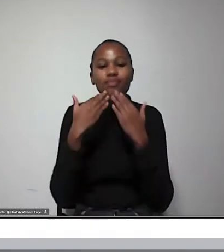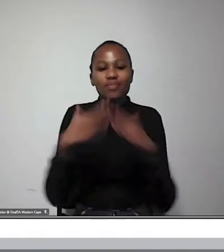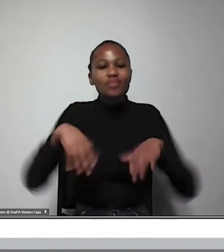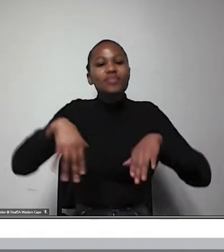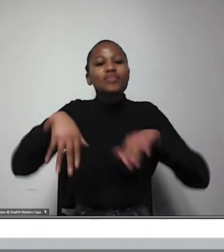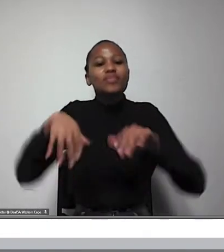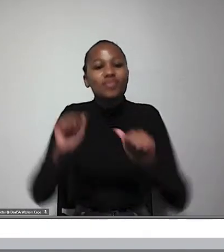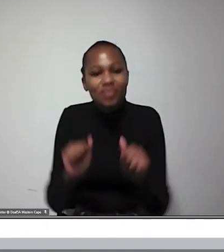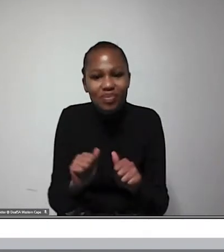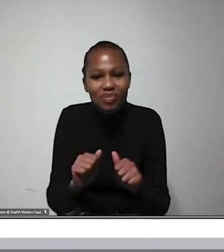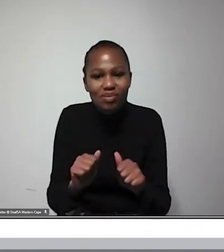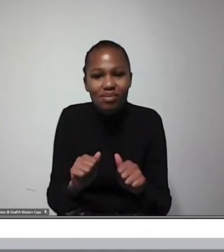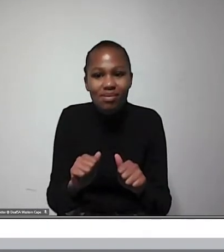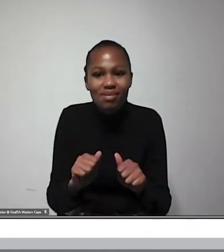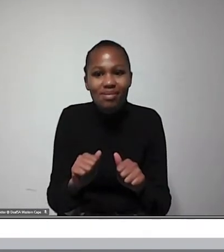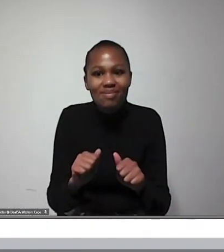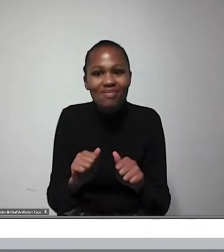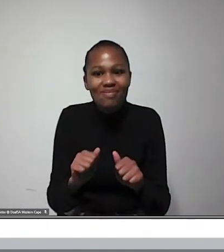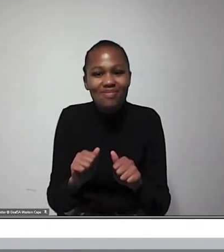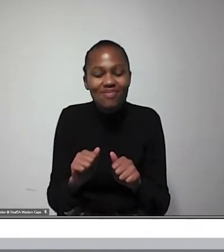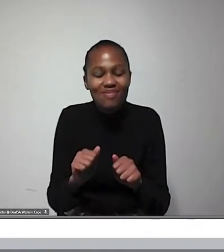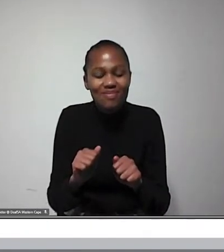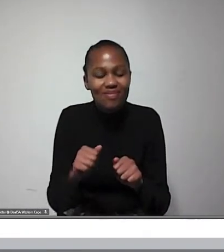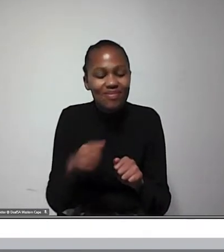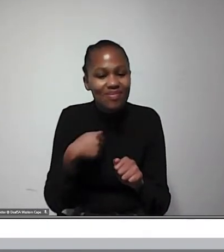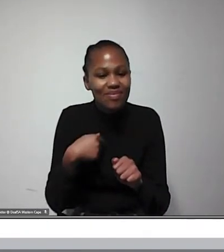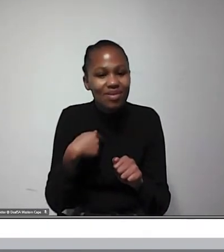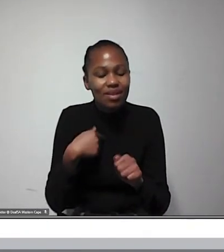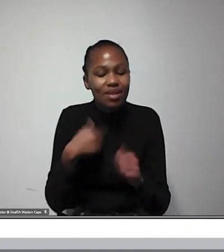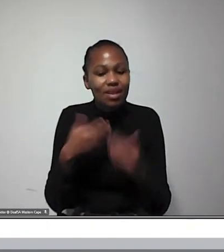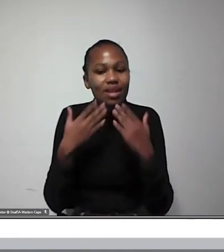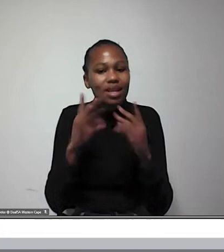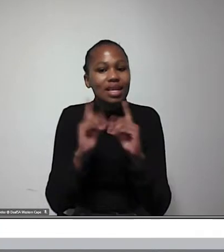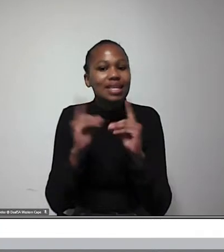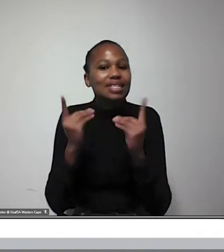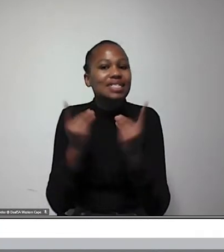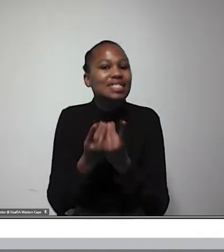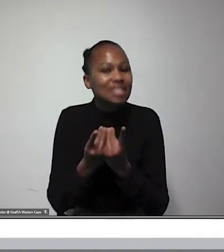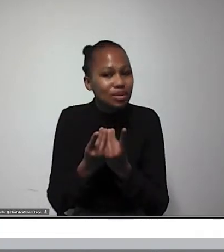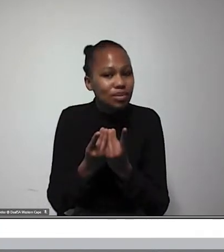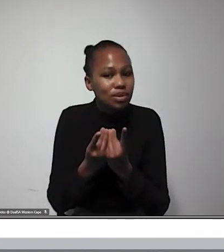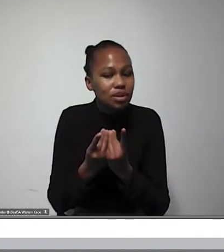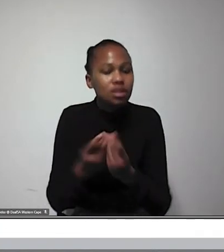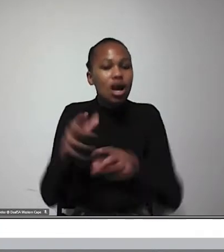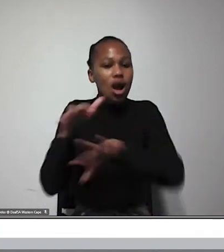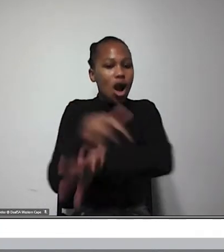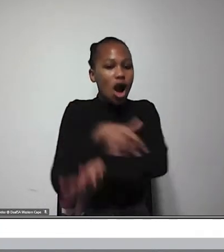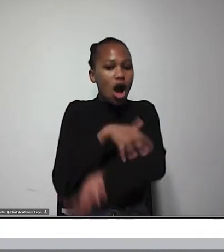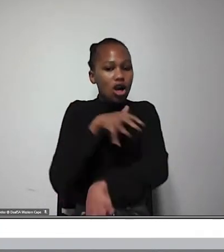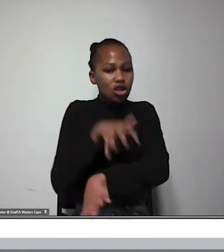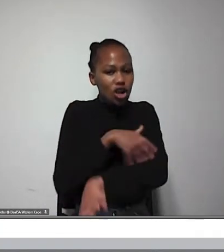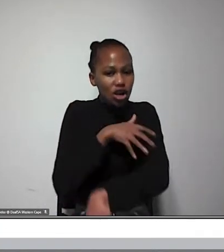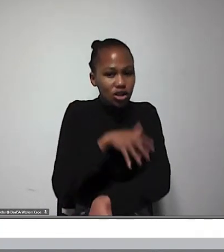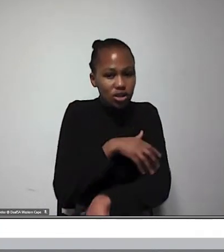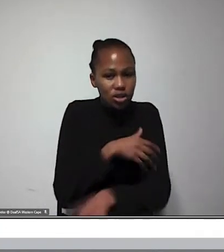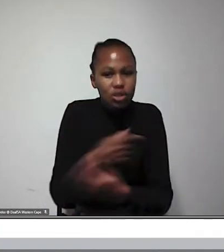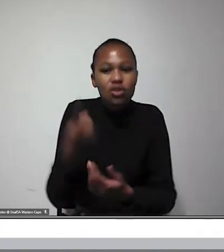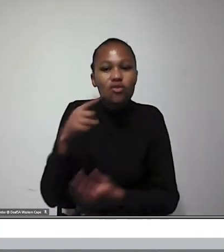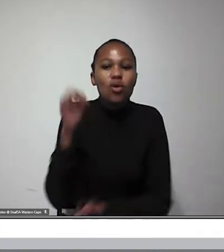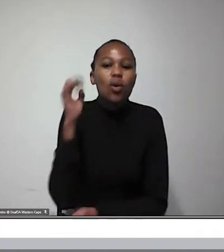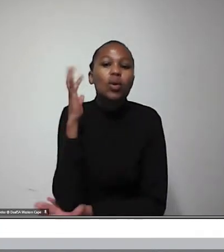we thank the Department of WestGrow as well as the Department of Agriculture for their